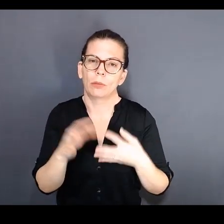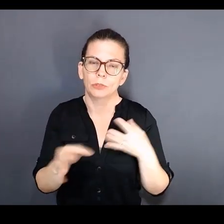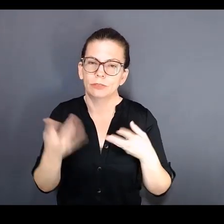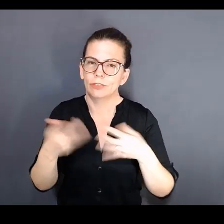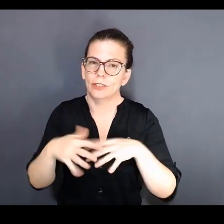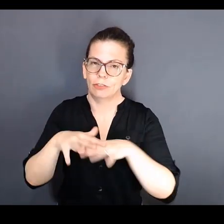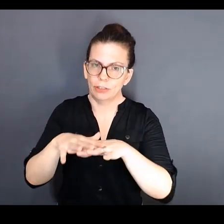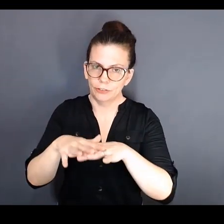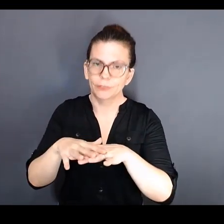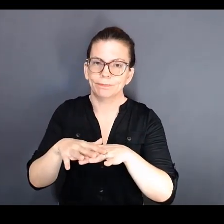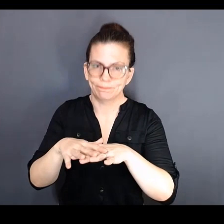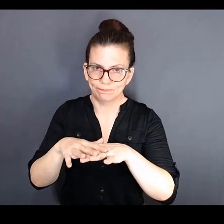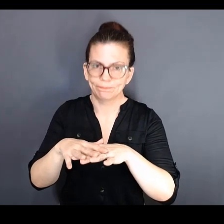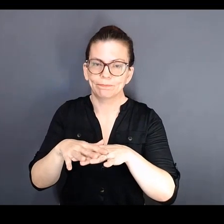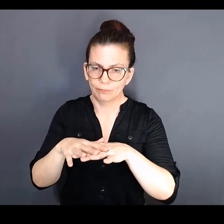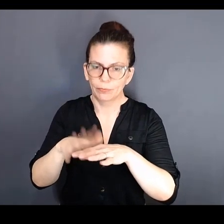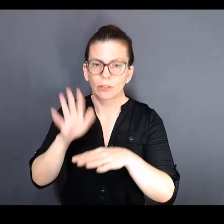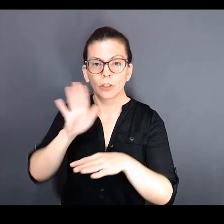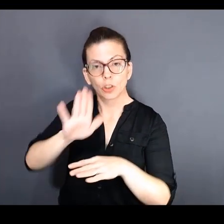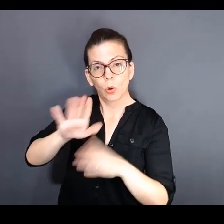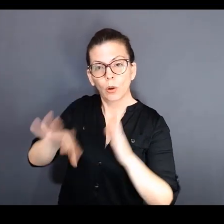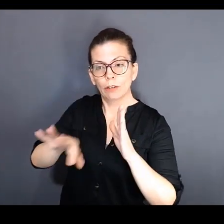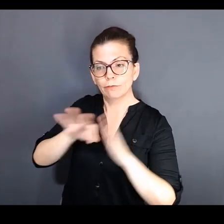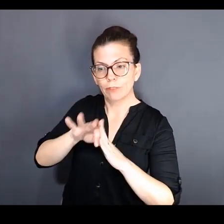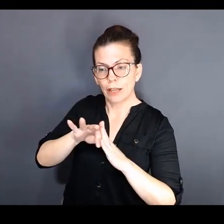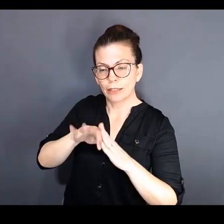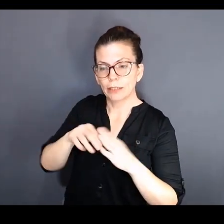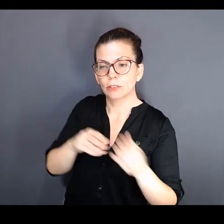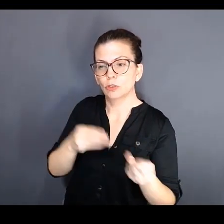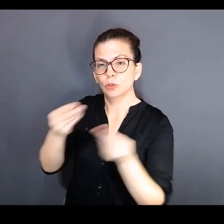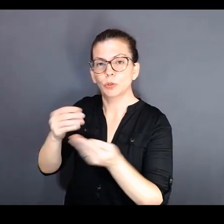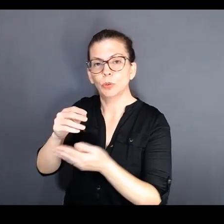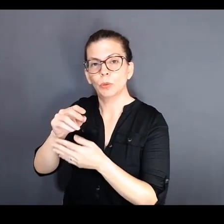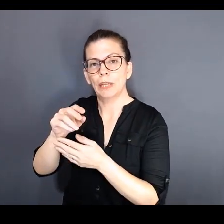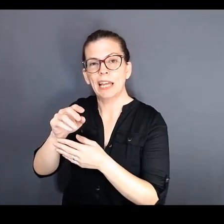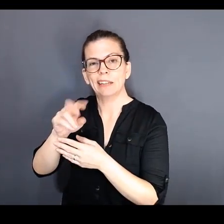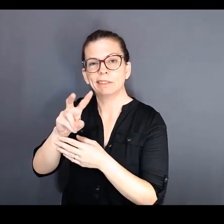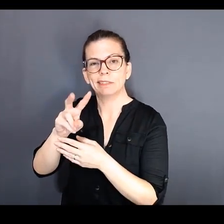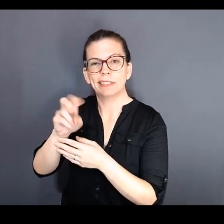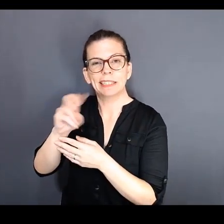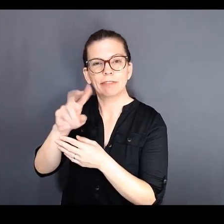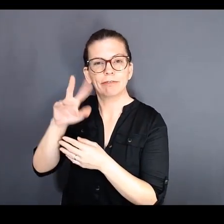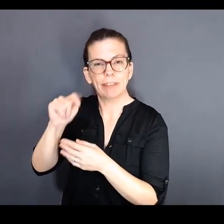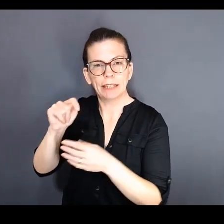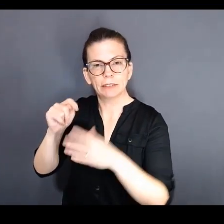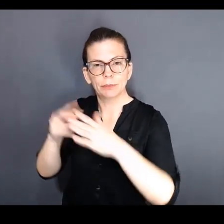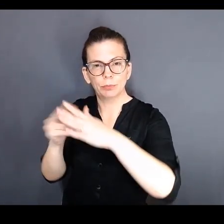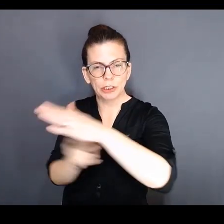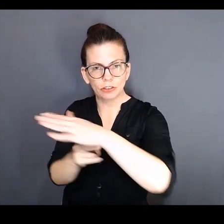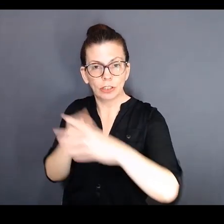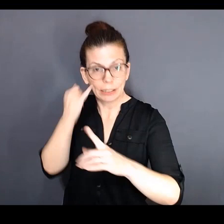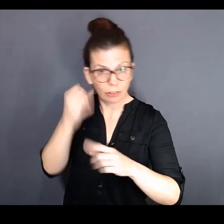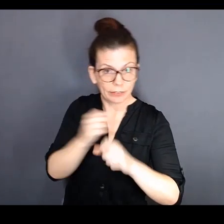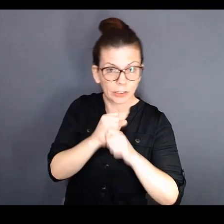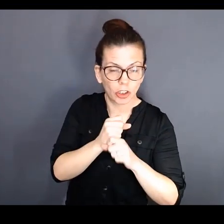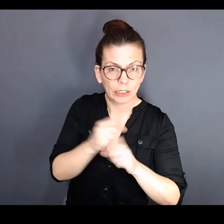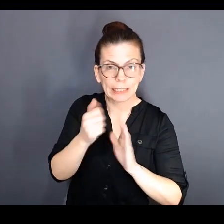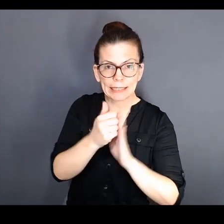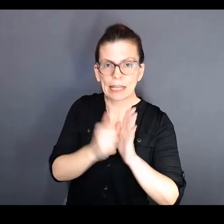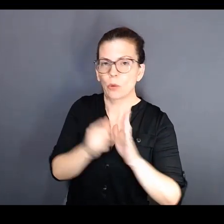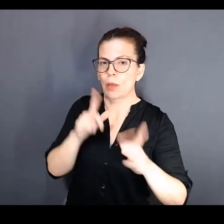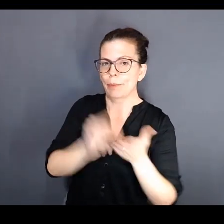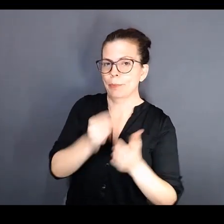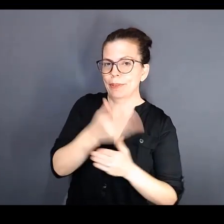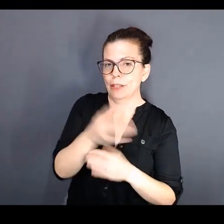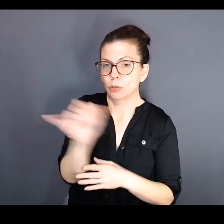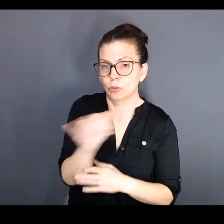with Inspector, there's a lot of different options for integration. So it will put your findings to EventBridge. And if you have a